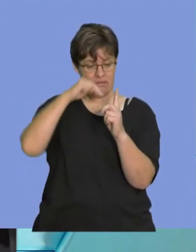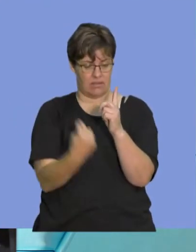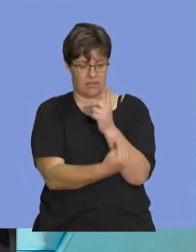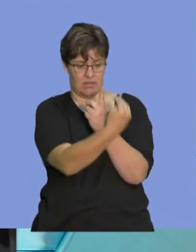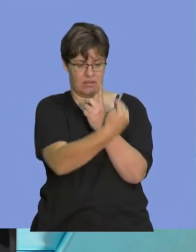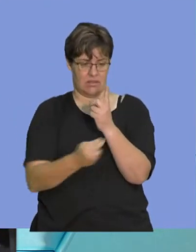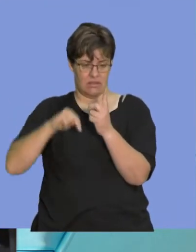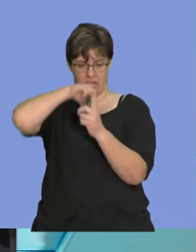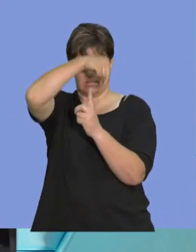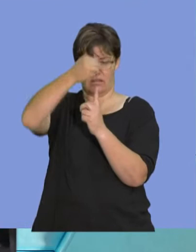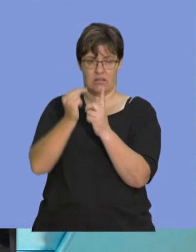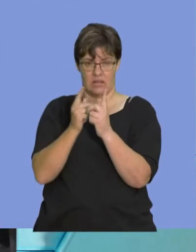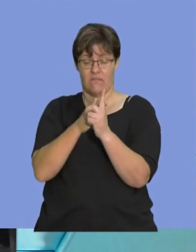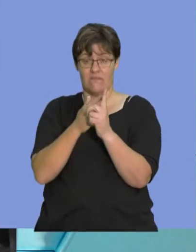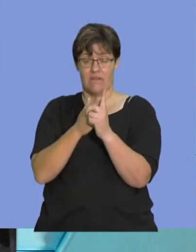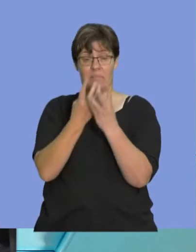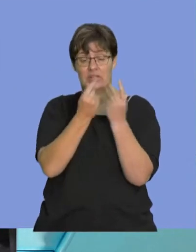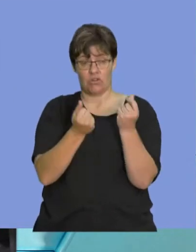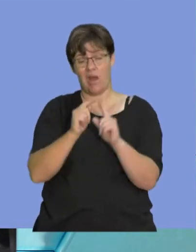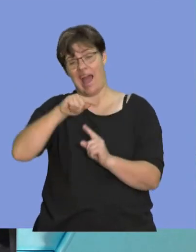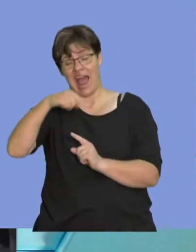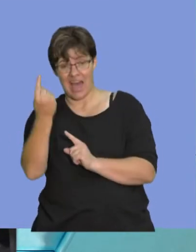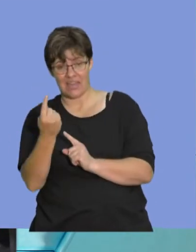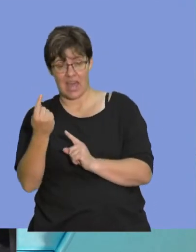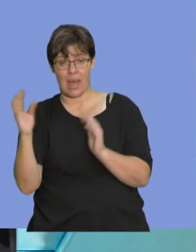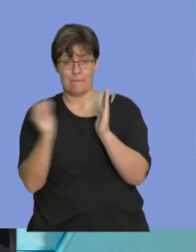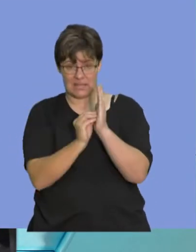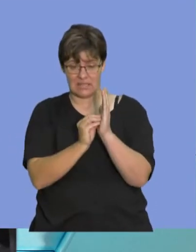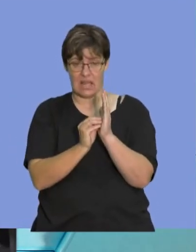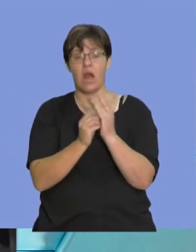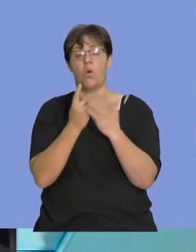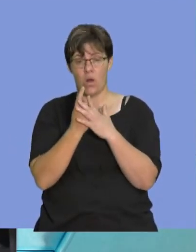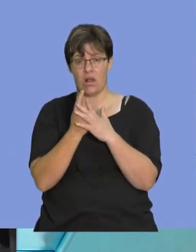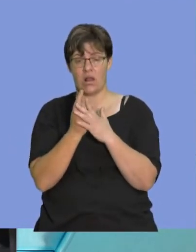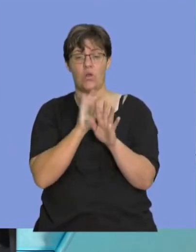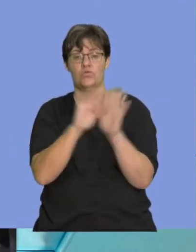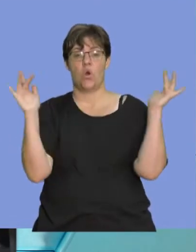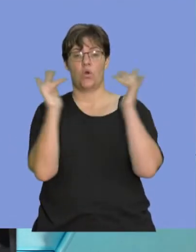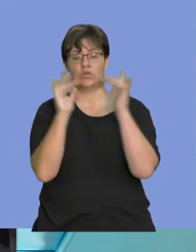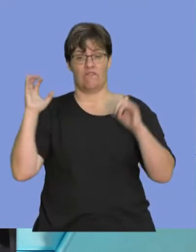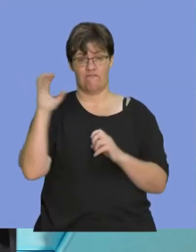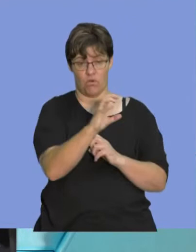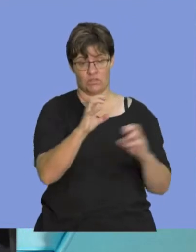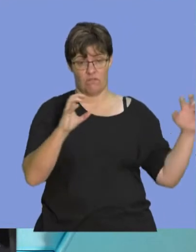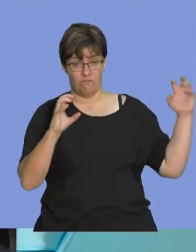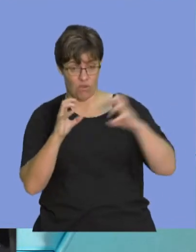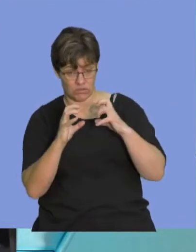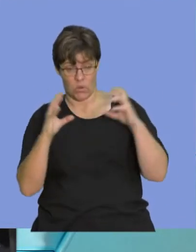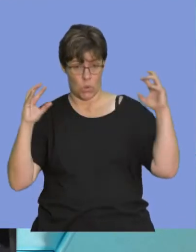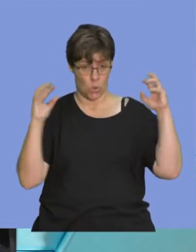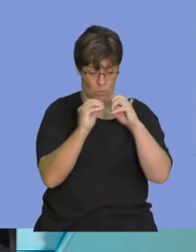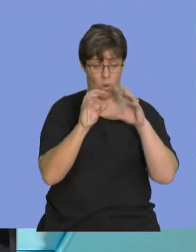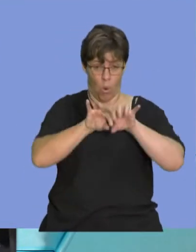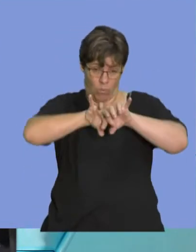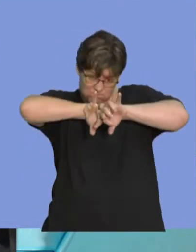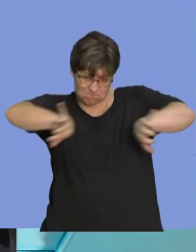space, if we place a magnetic material or another magnet, it will experience a non-contact force of what type?